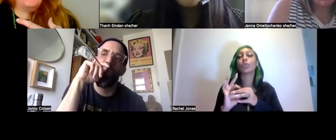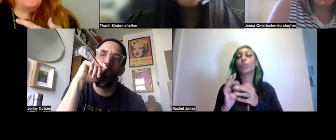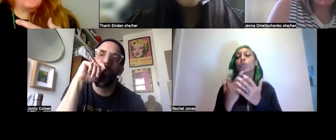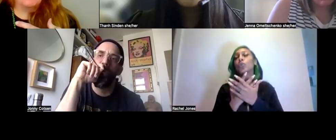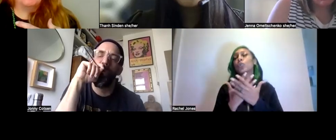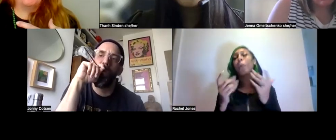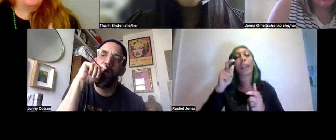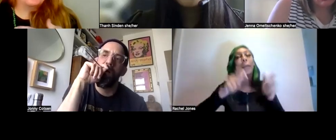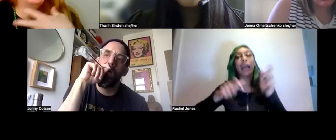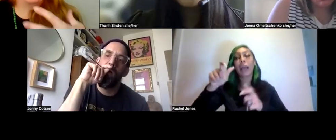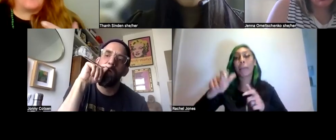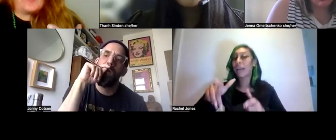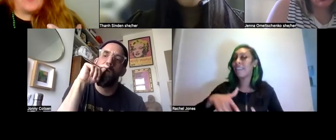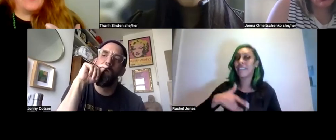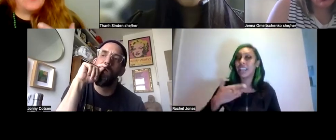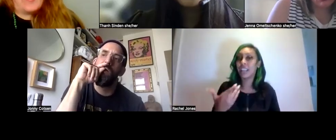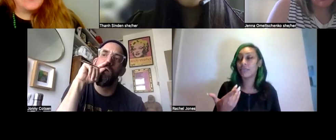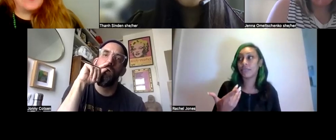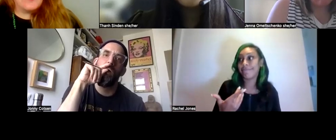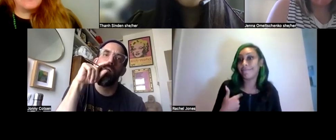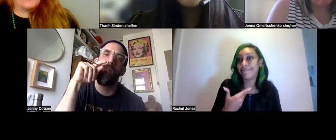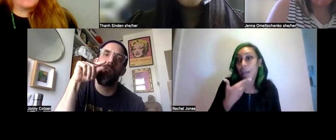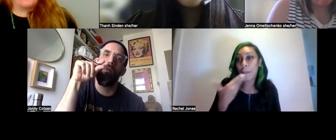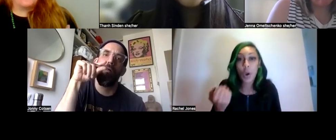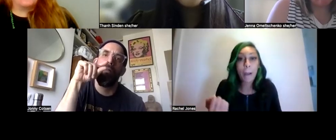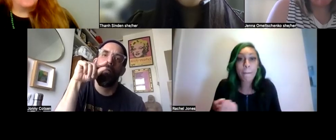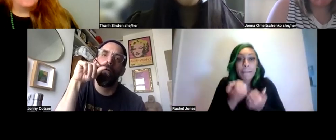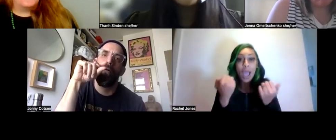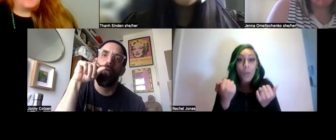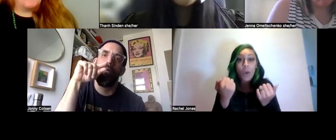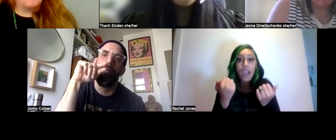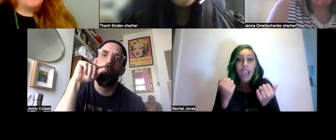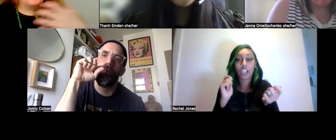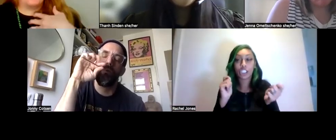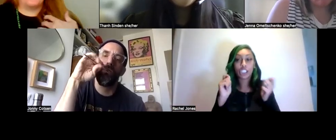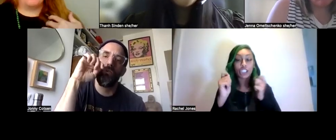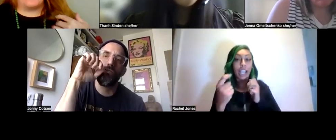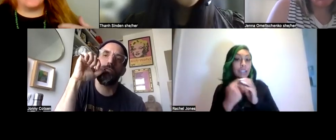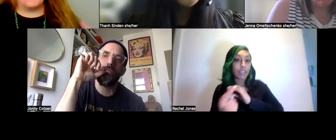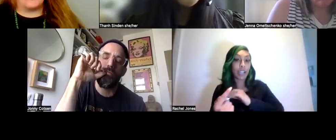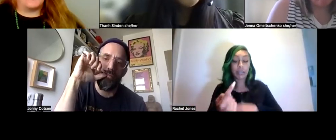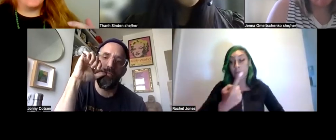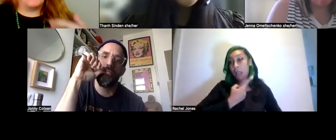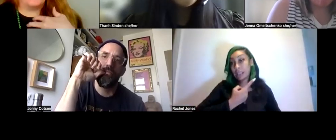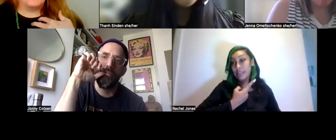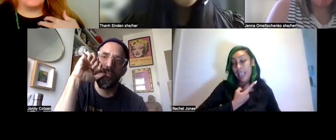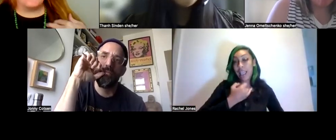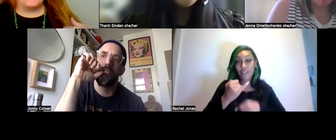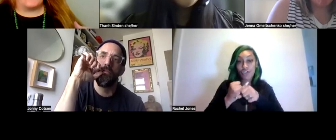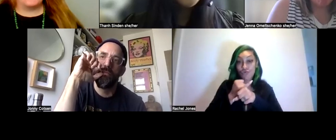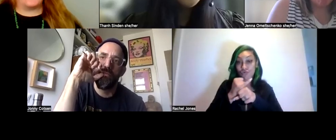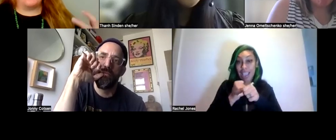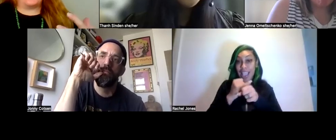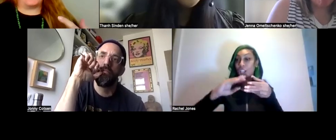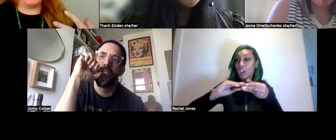who feel like they don't have that power to make the change as freelancers. Me, myself, in Graeae, I'm the creative